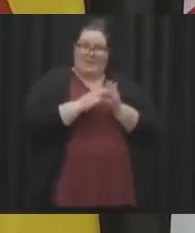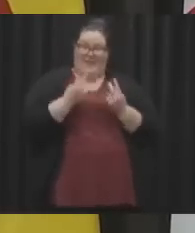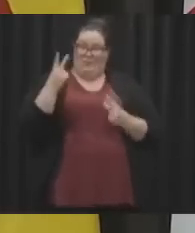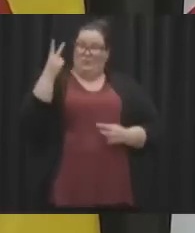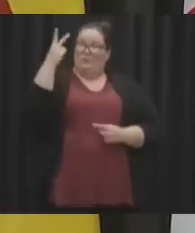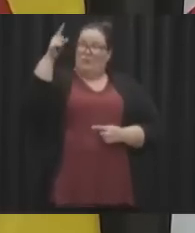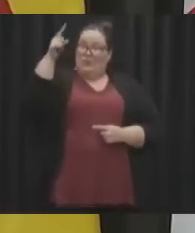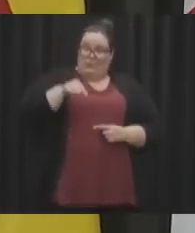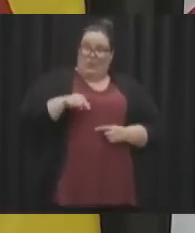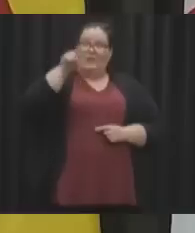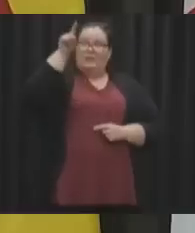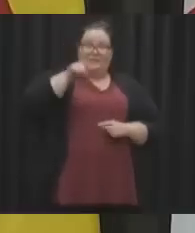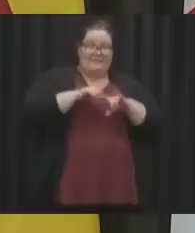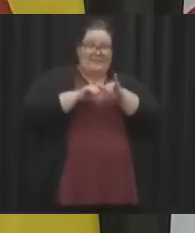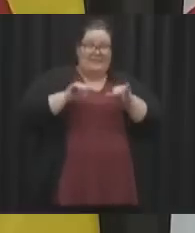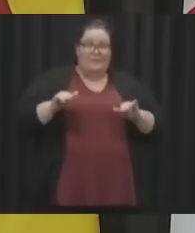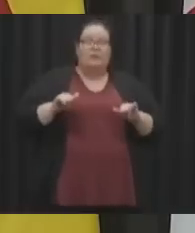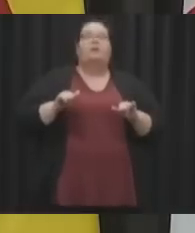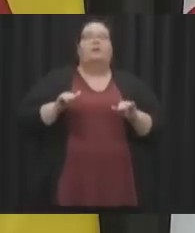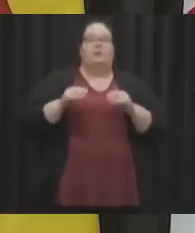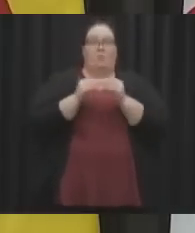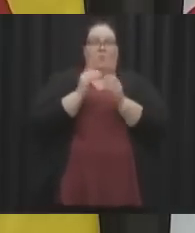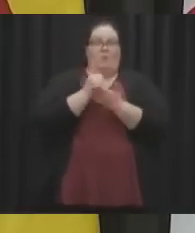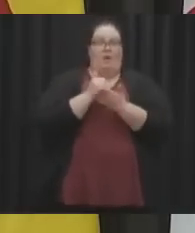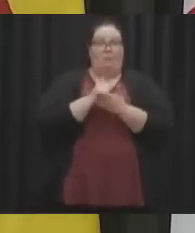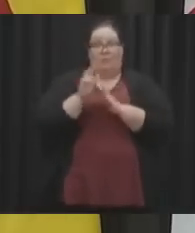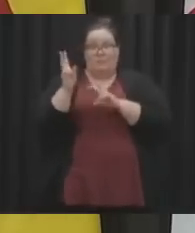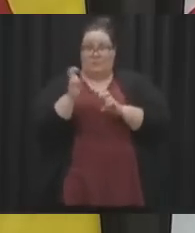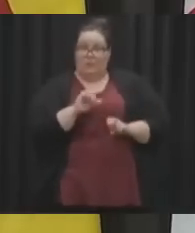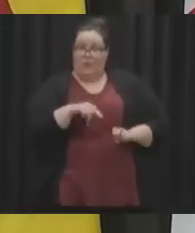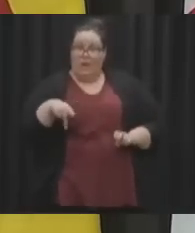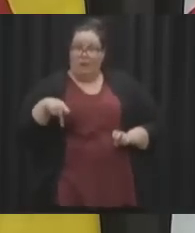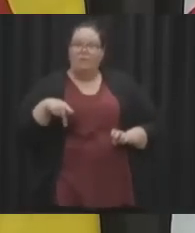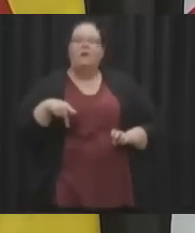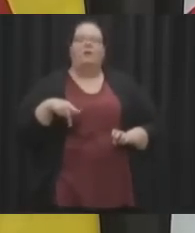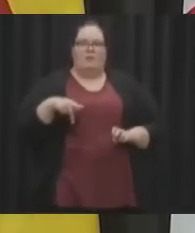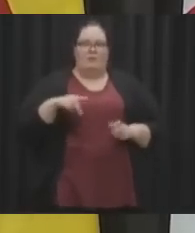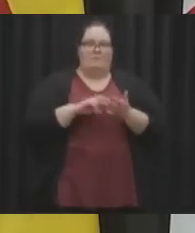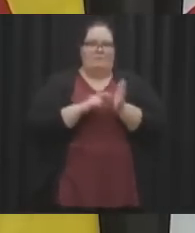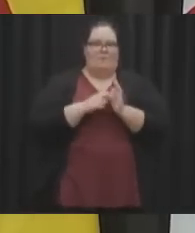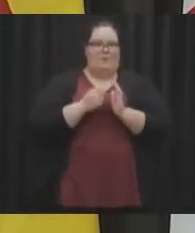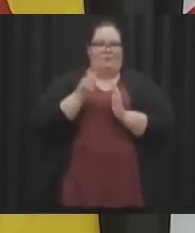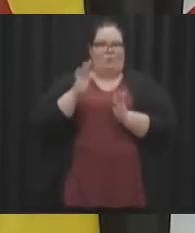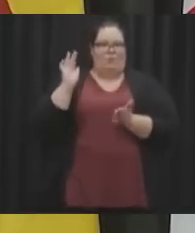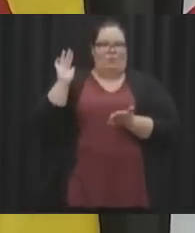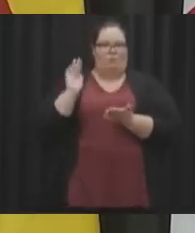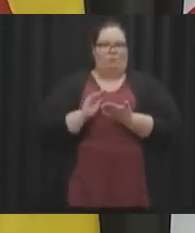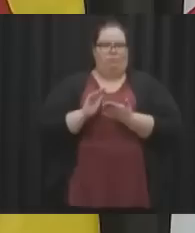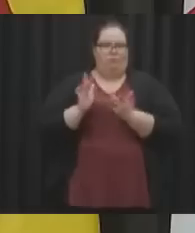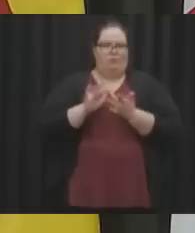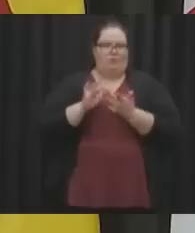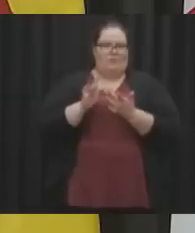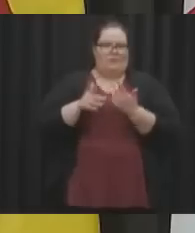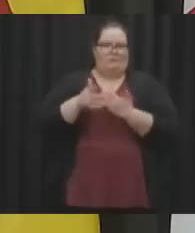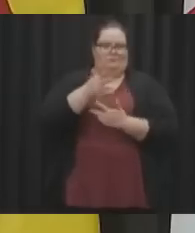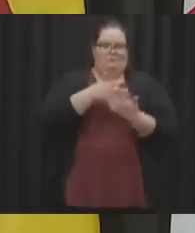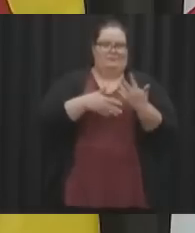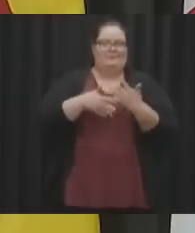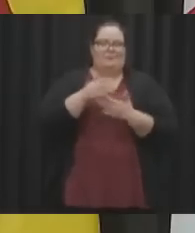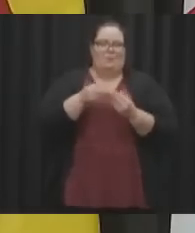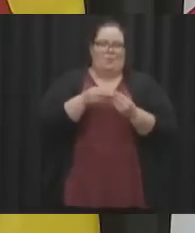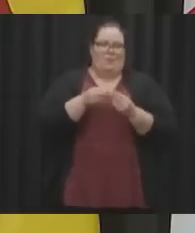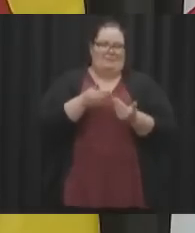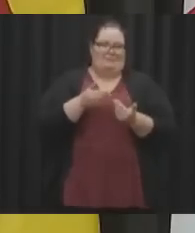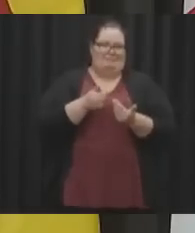this. Thank you, Dr. Travis. Do you have a quick follow-up? I do, and it's for Dr. Russell as well. And on that note of